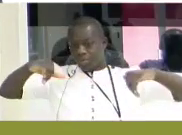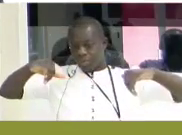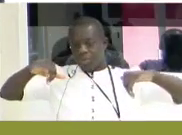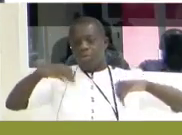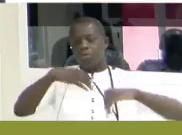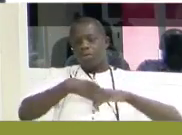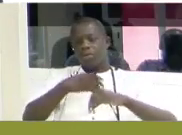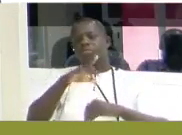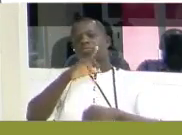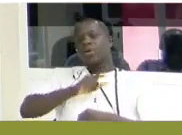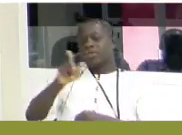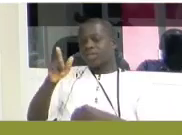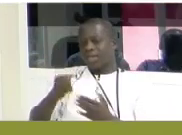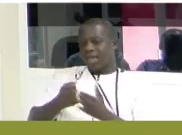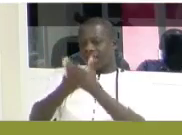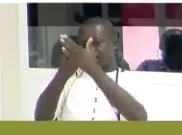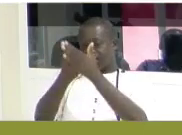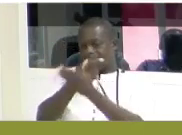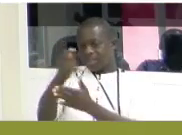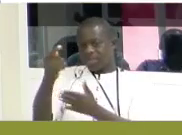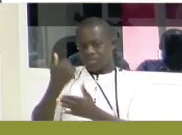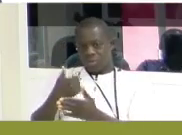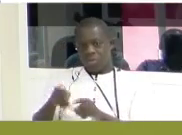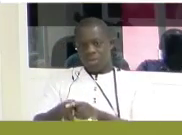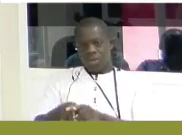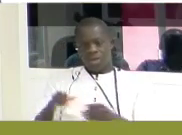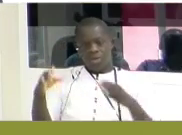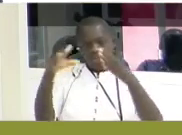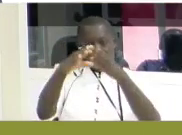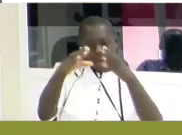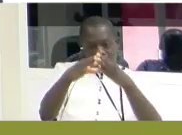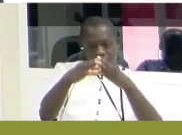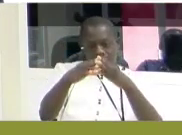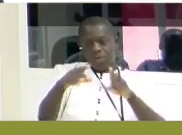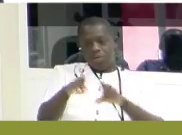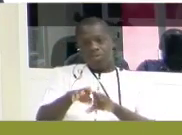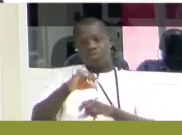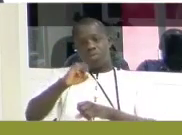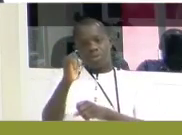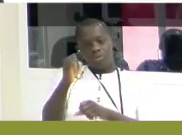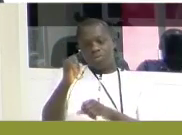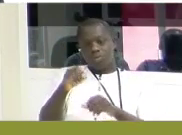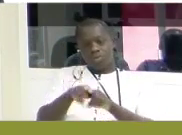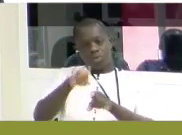people. But when they were together, they refused us to interview those people and carry it in our papers.